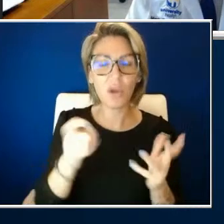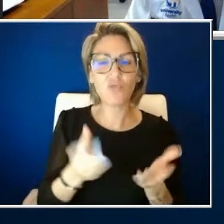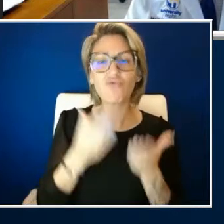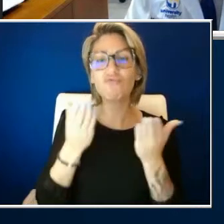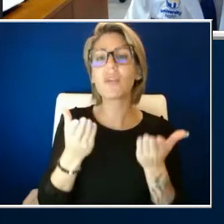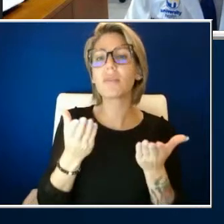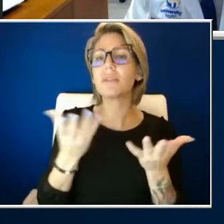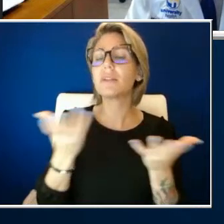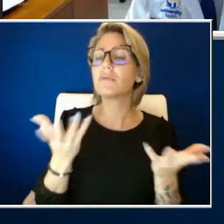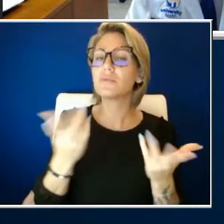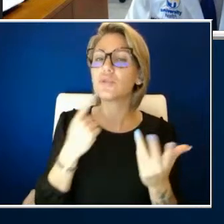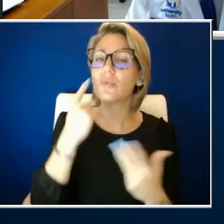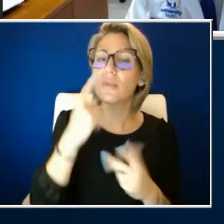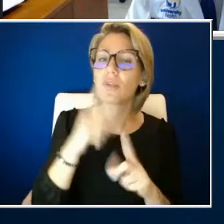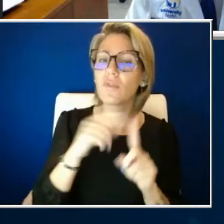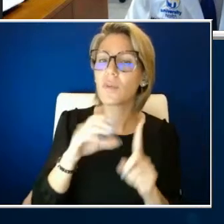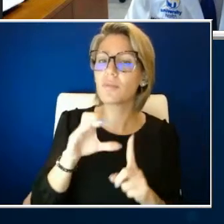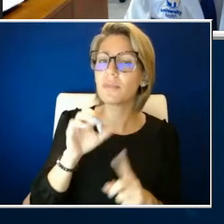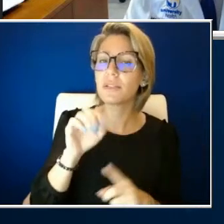coming out of the CDC?